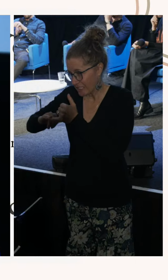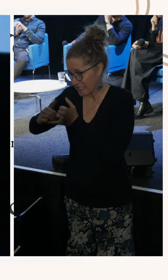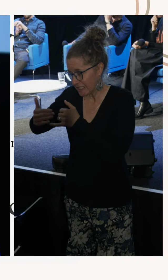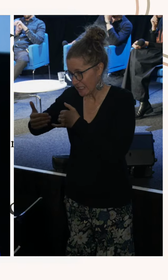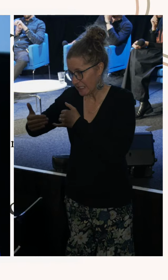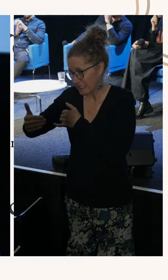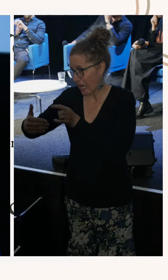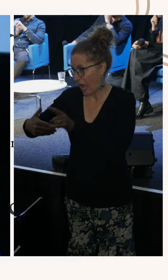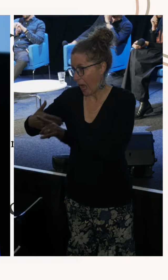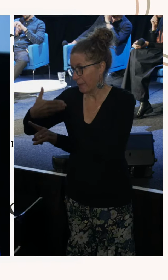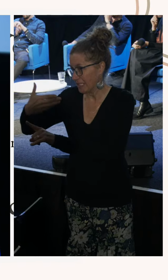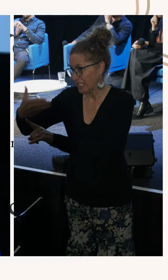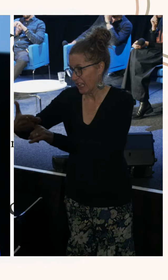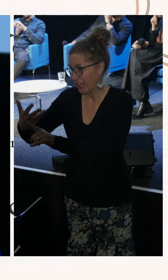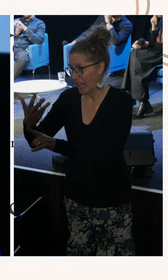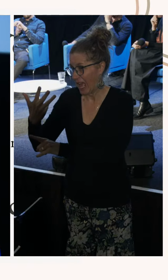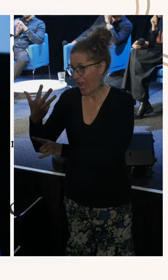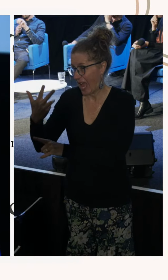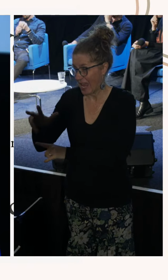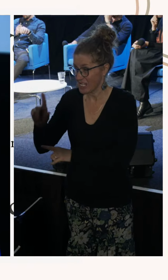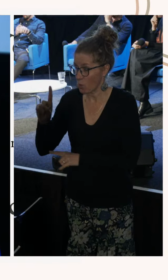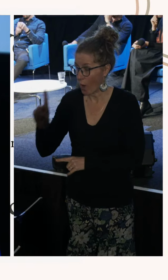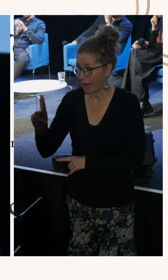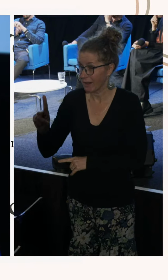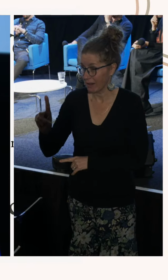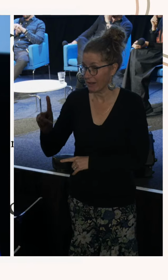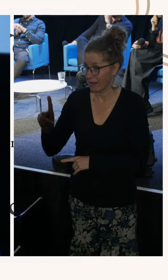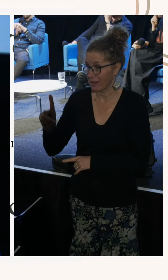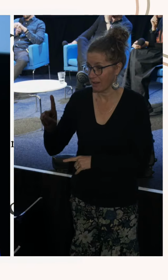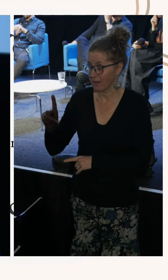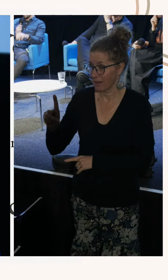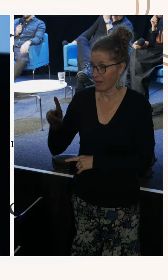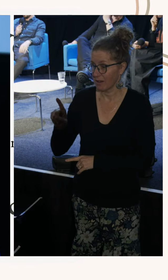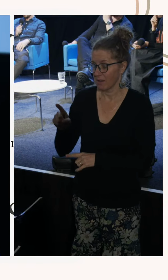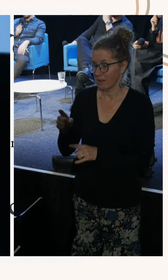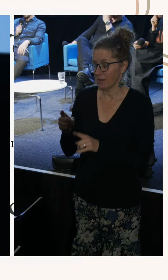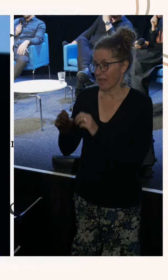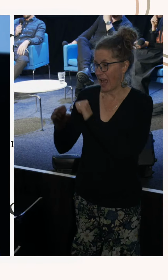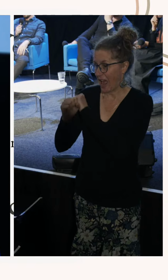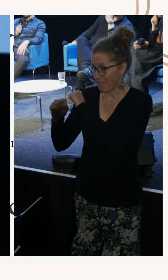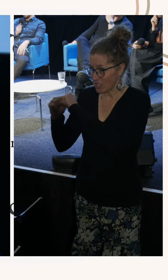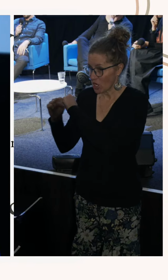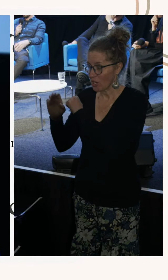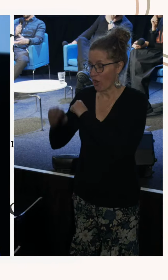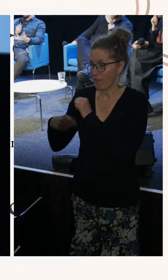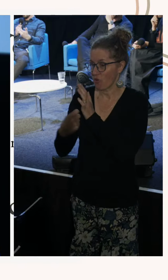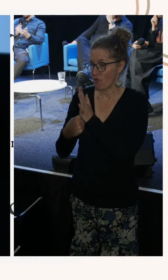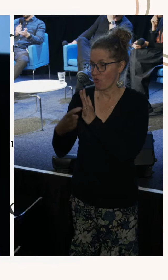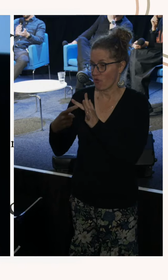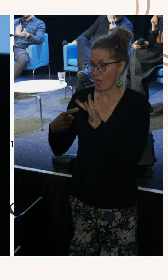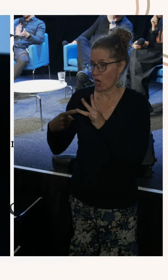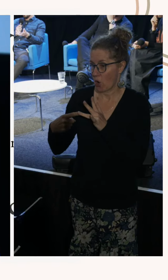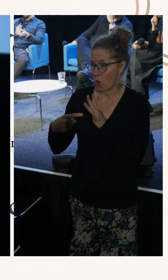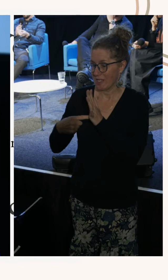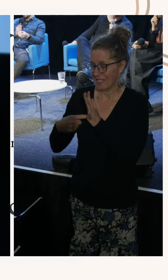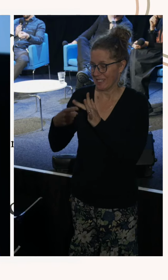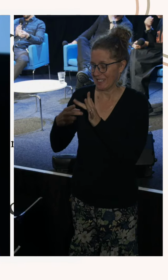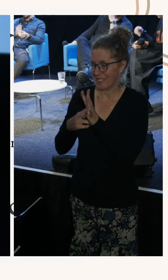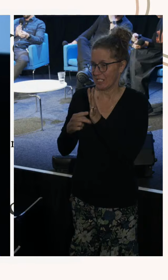think up until 81, those Comalco and those Rio Tinto ads, until in